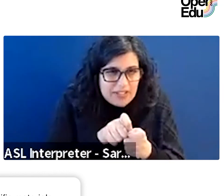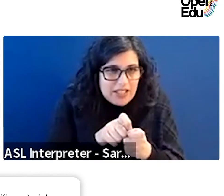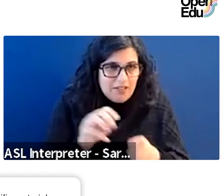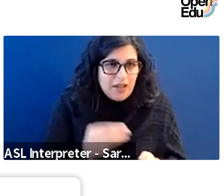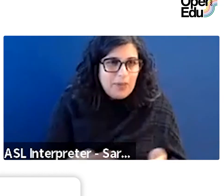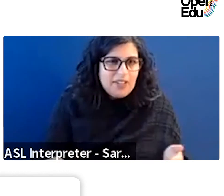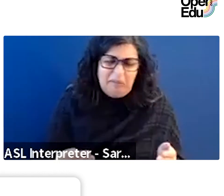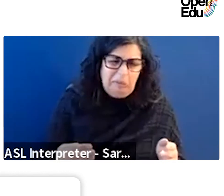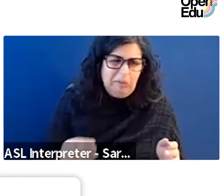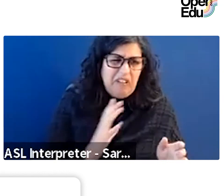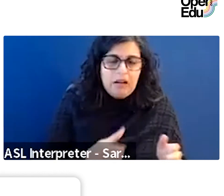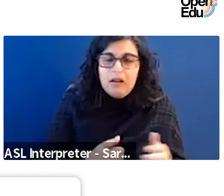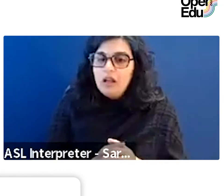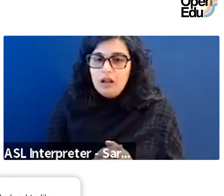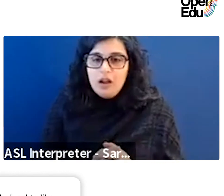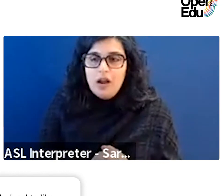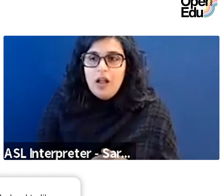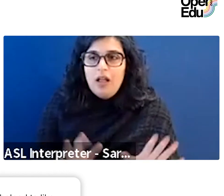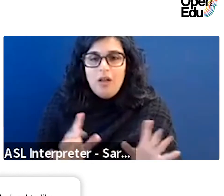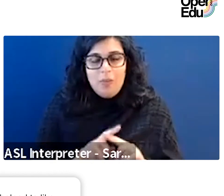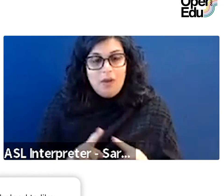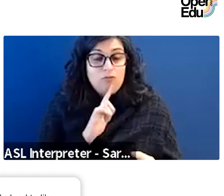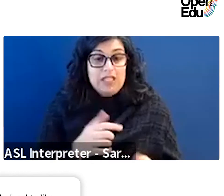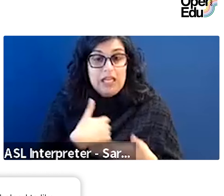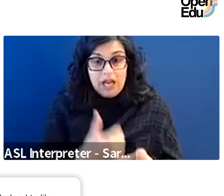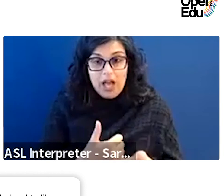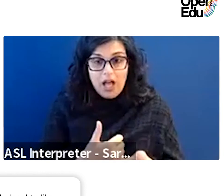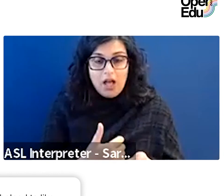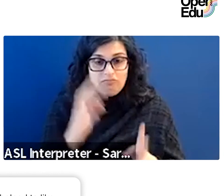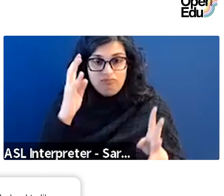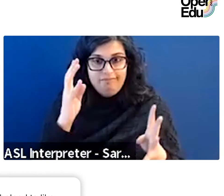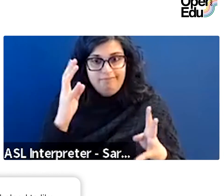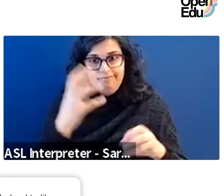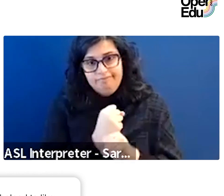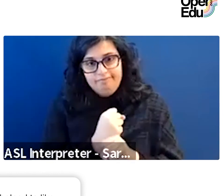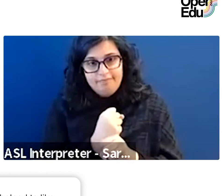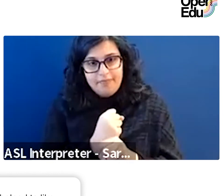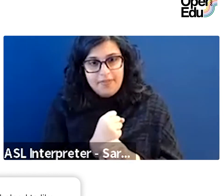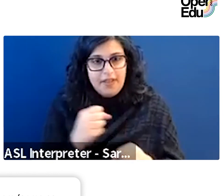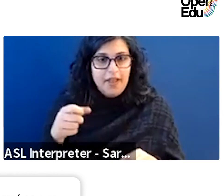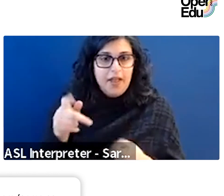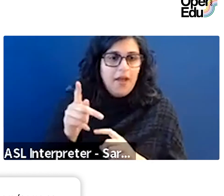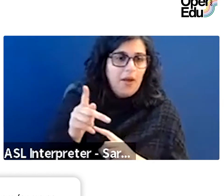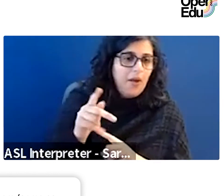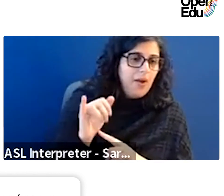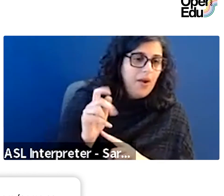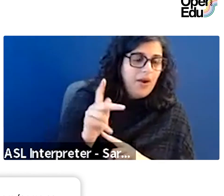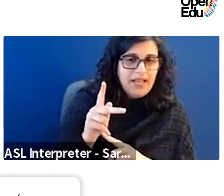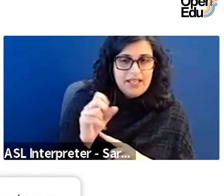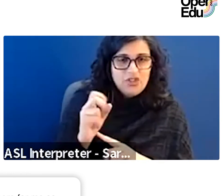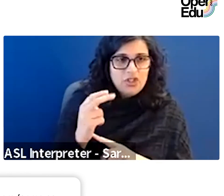was looking for. But it really helped to like create a pitch deck and to start from there for